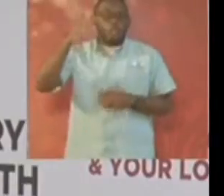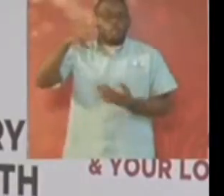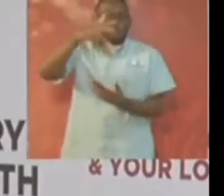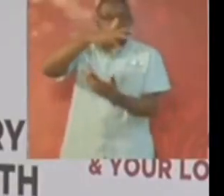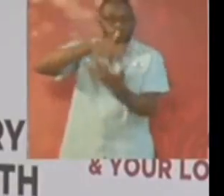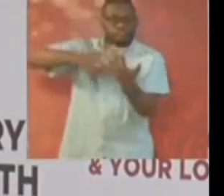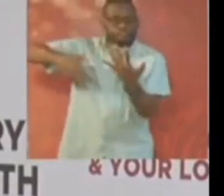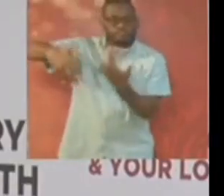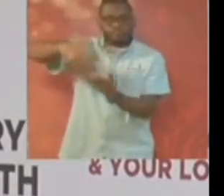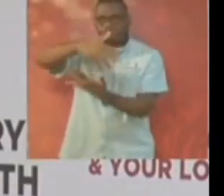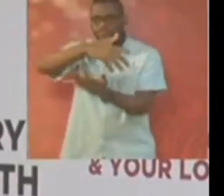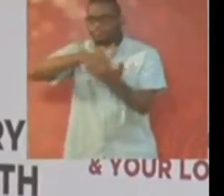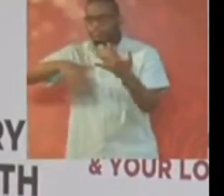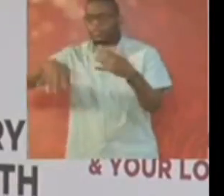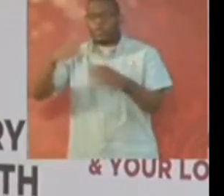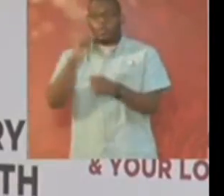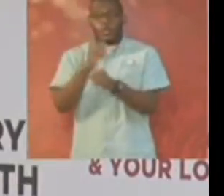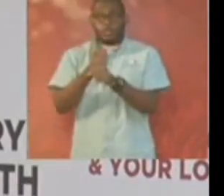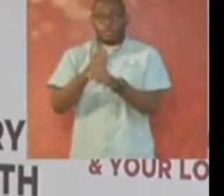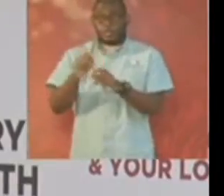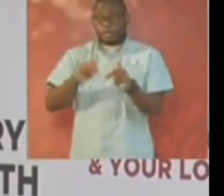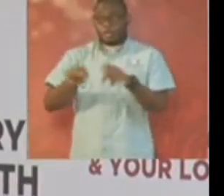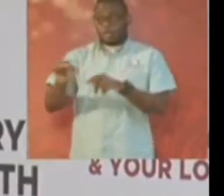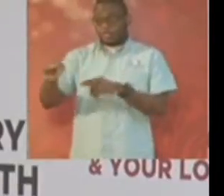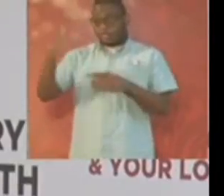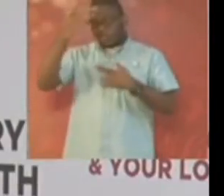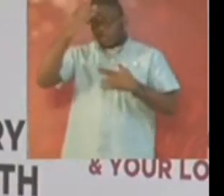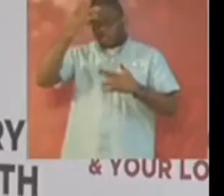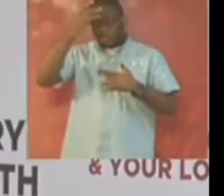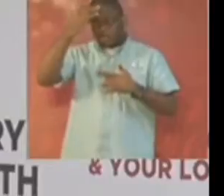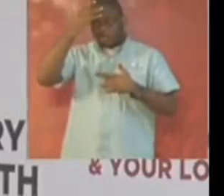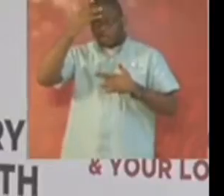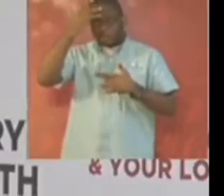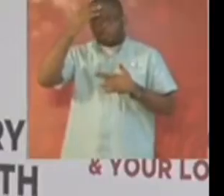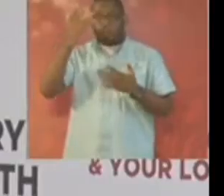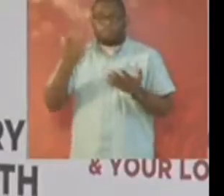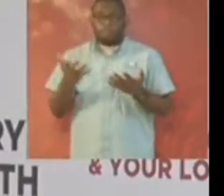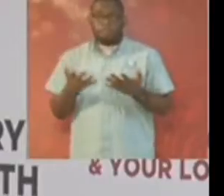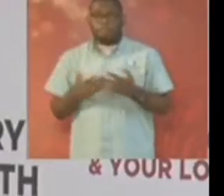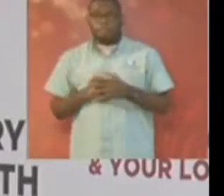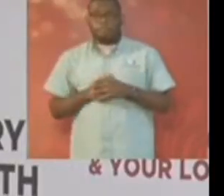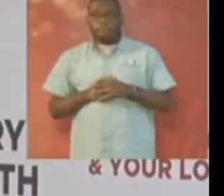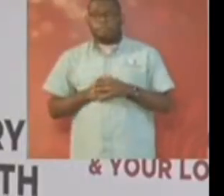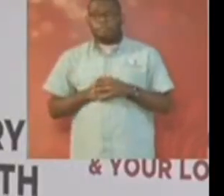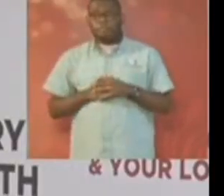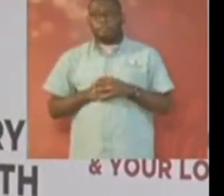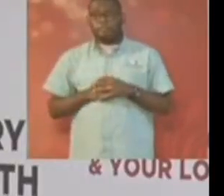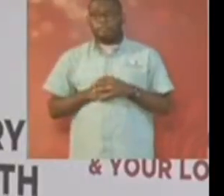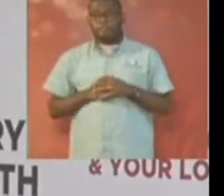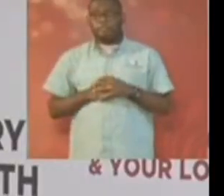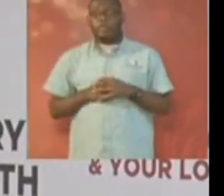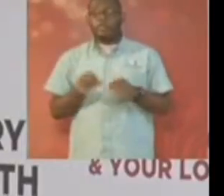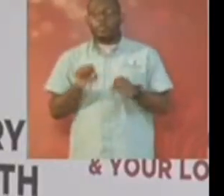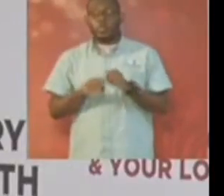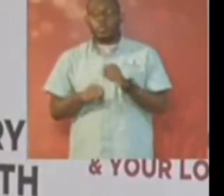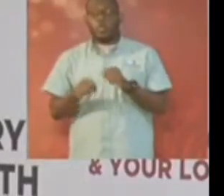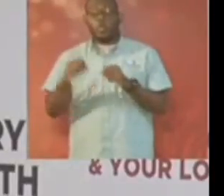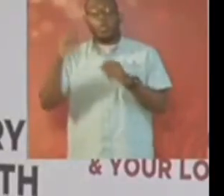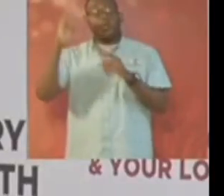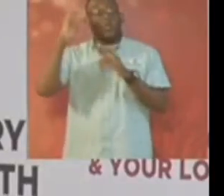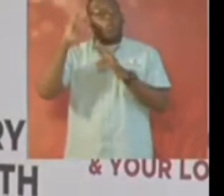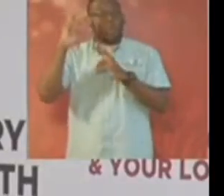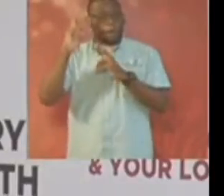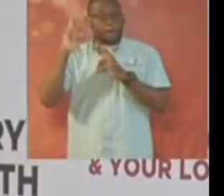large volumes with numbers of people passing through their system. And in so doing, we are hoping that we